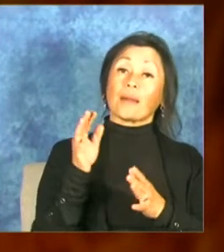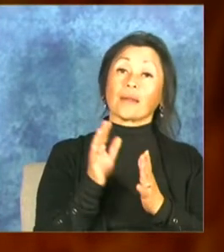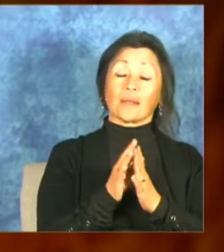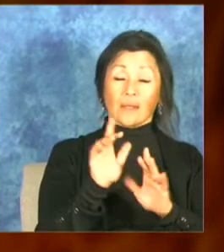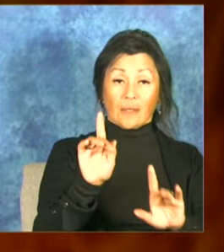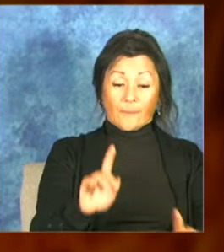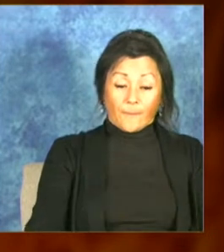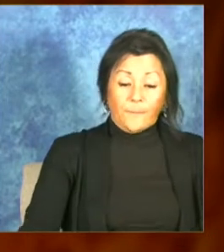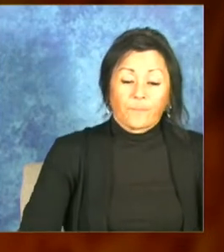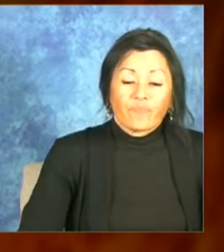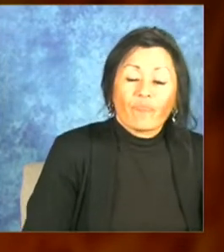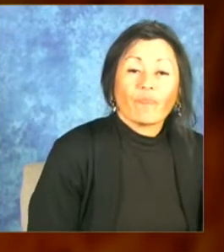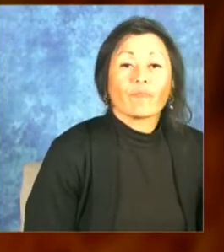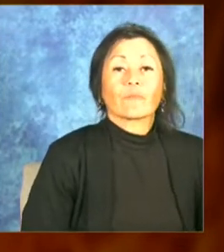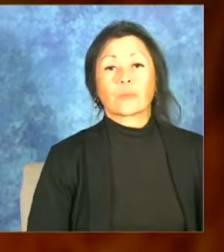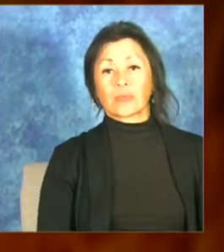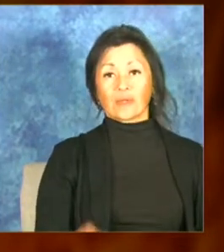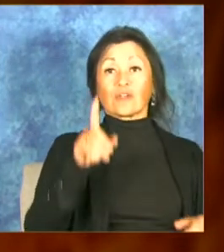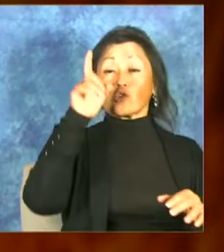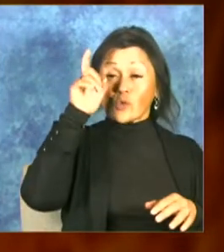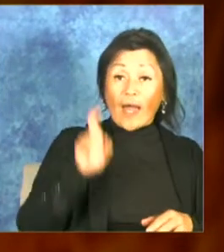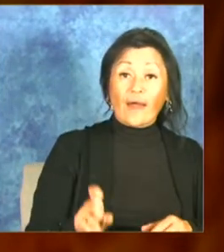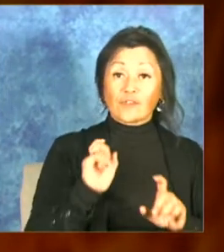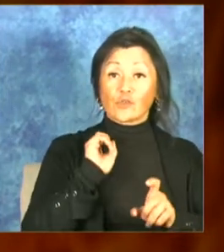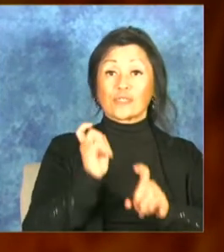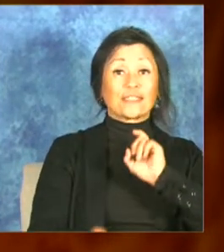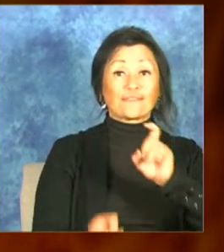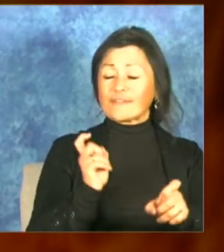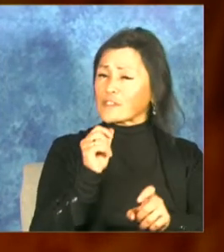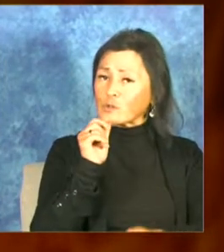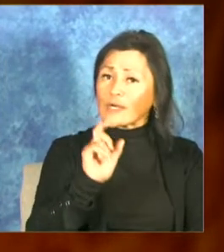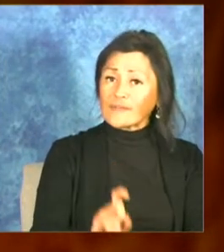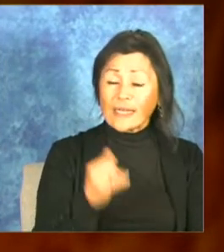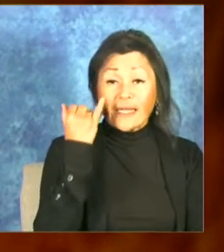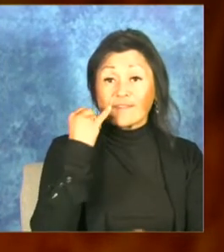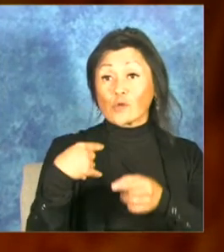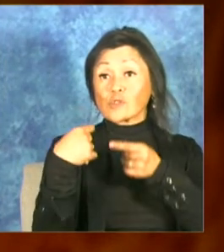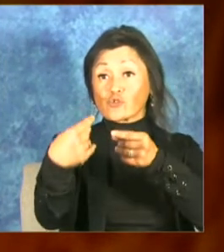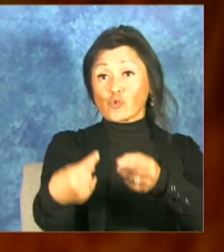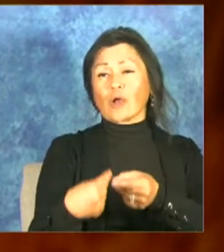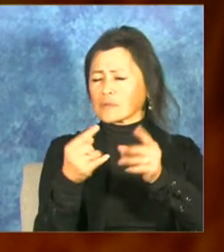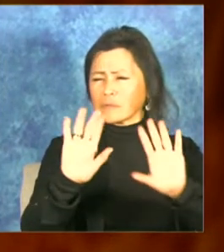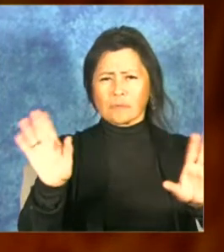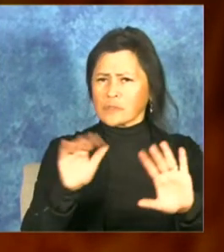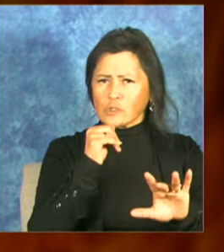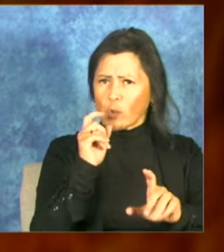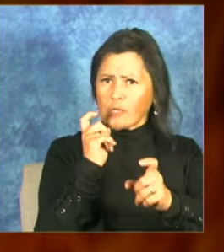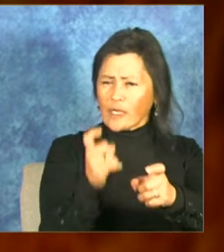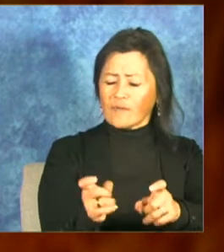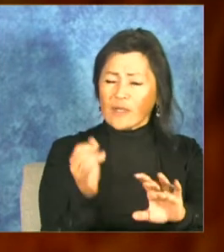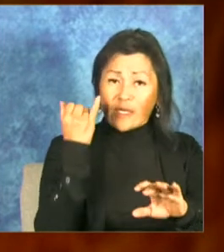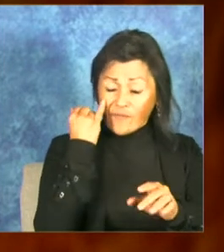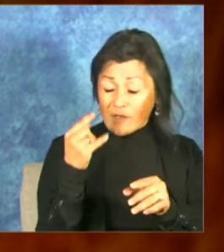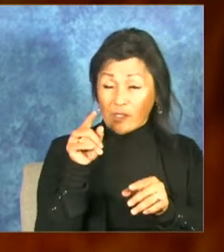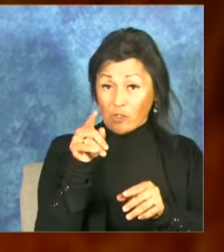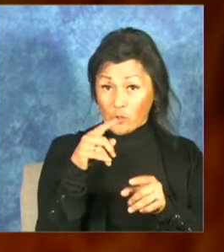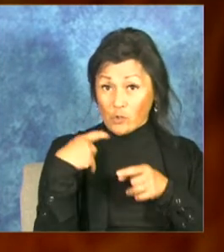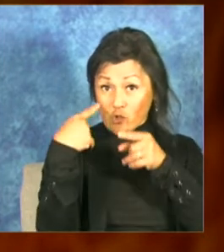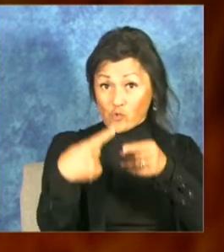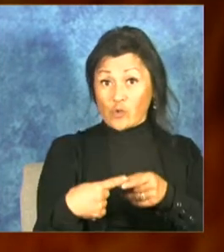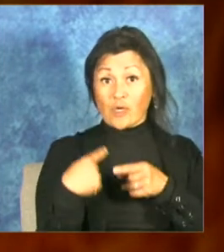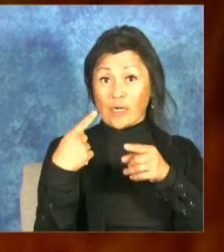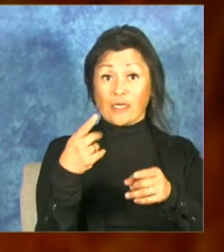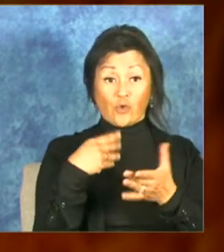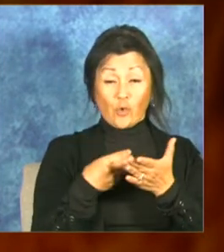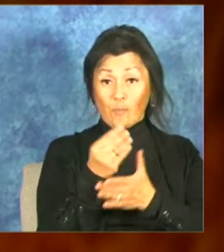means do you need to give to any one of these areas. If you're struggling, You don't need to. And if you're struggling, and you're